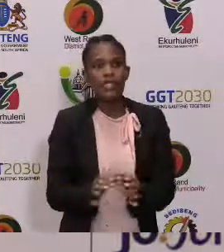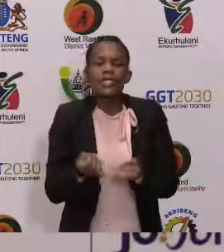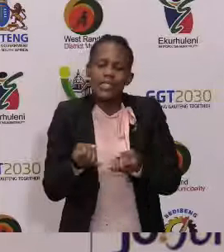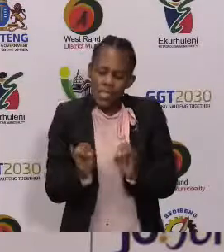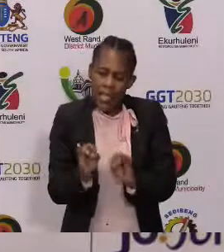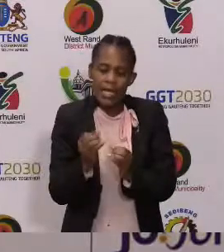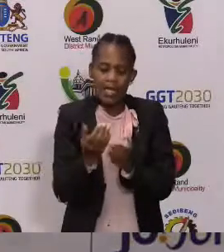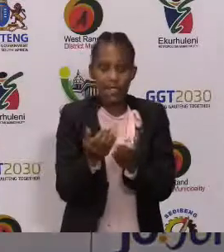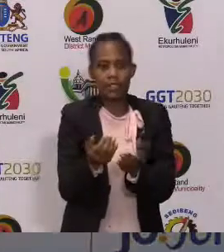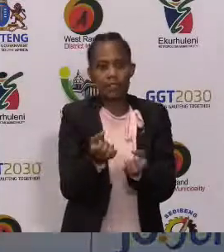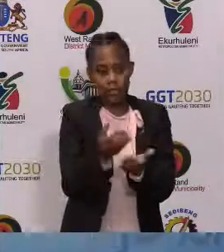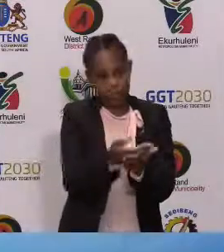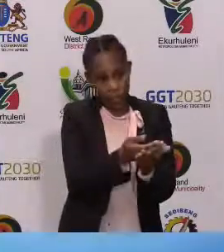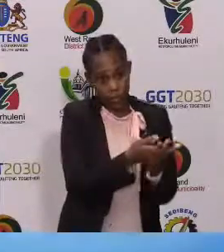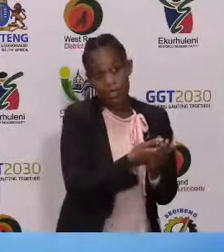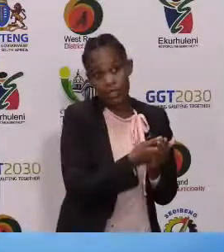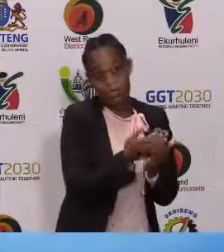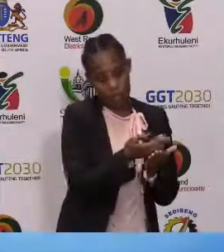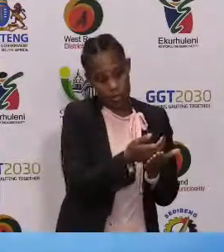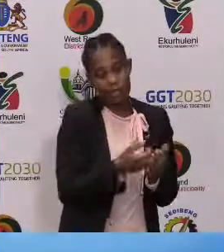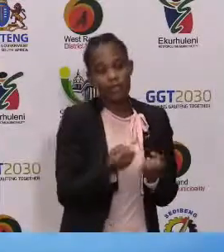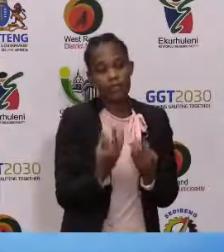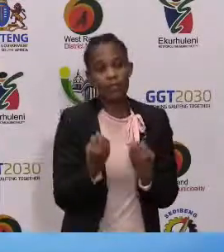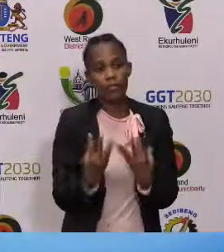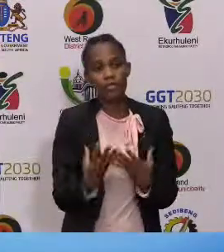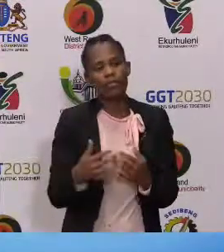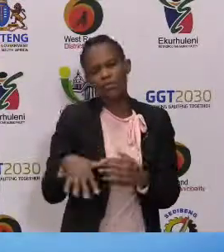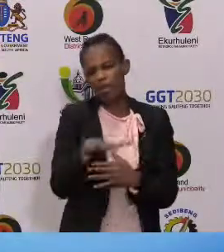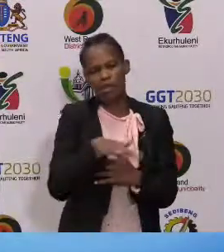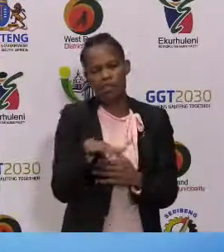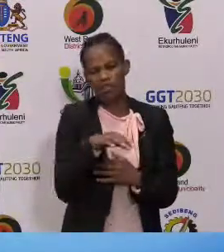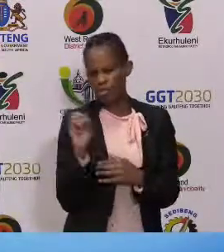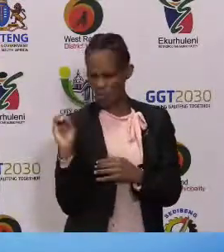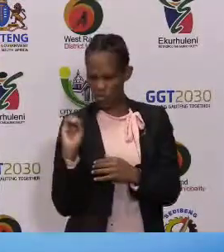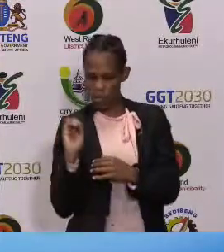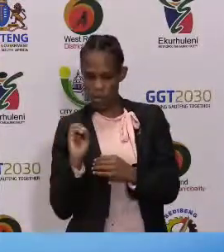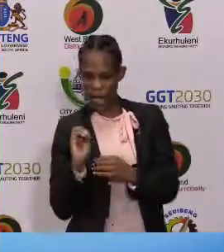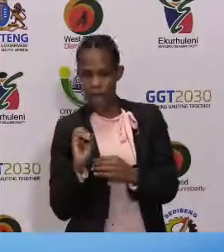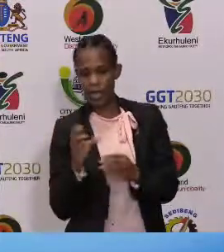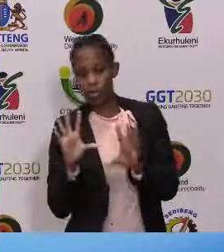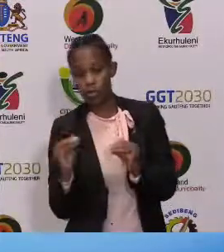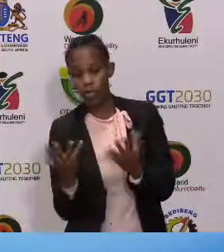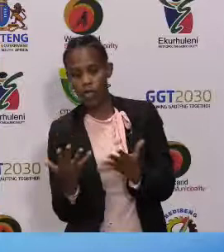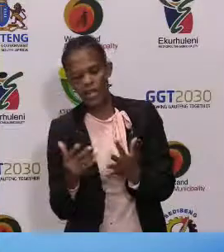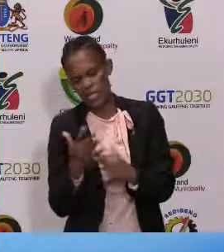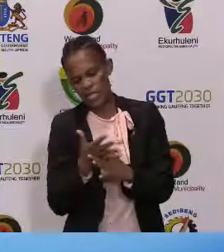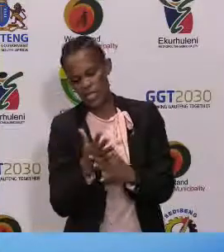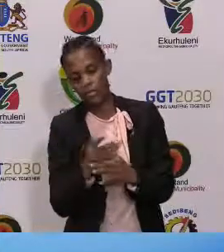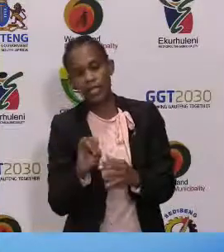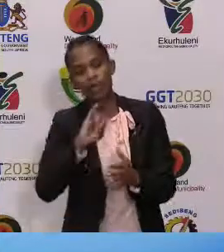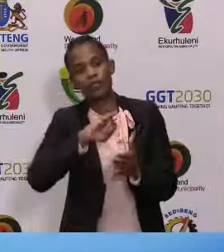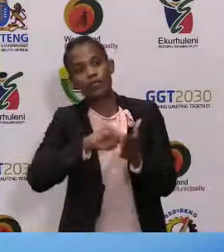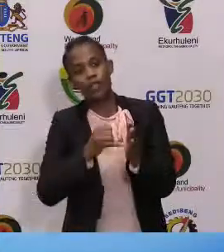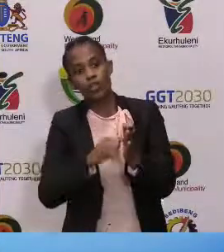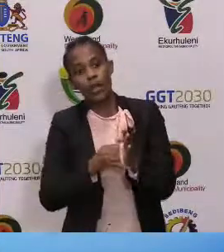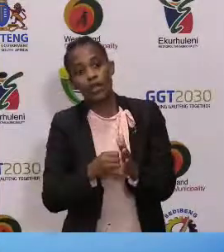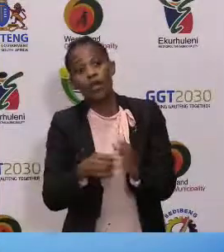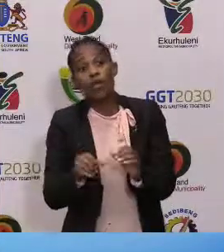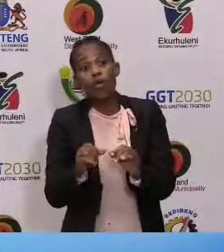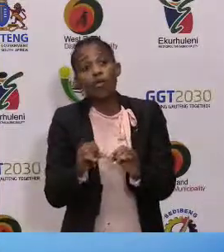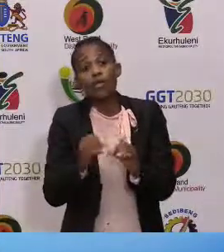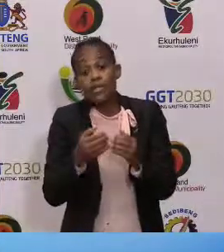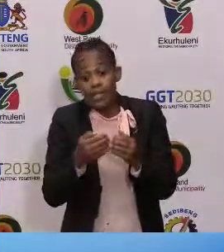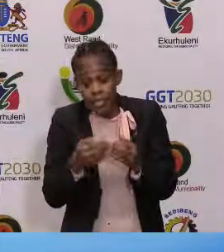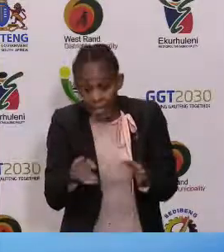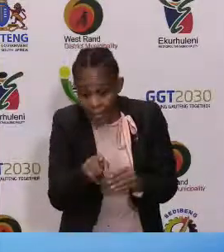was around about the end of October, and we completed just around about the middle of January. And as you can see from this, the start day of the zero survey